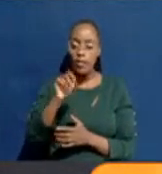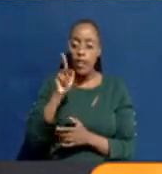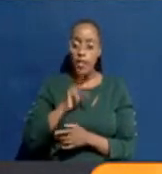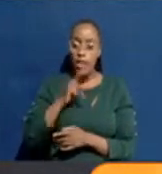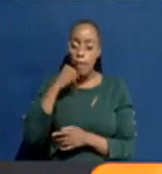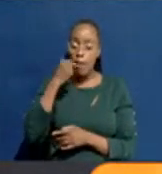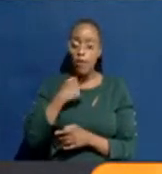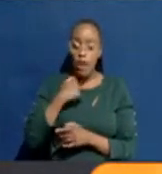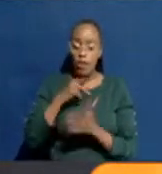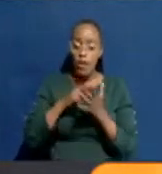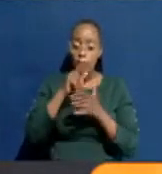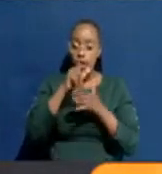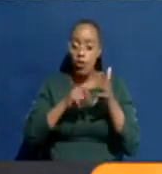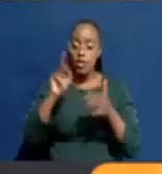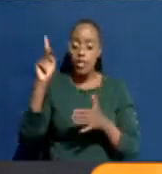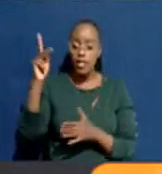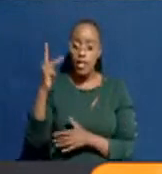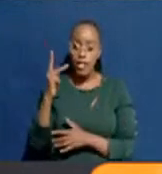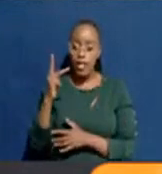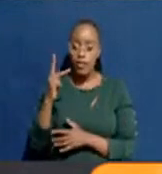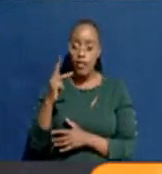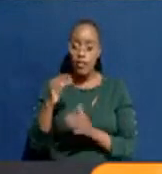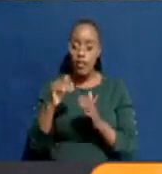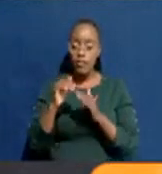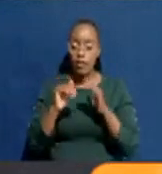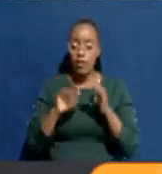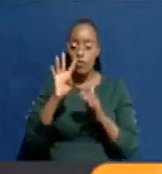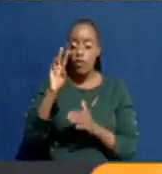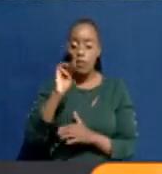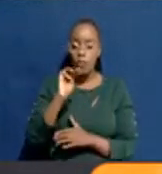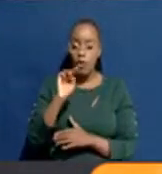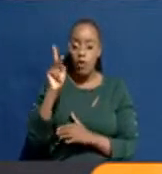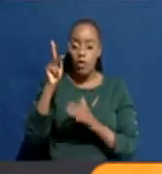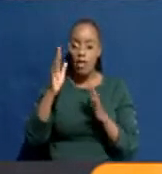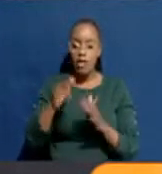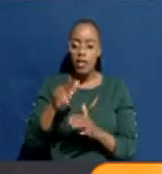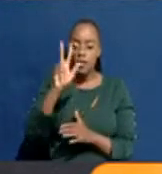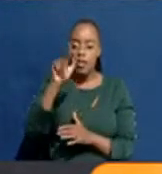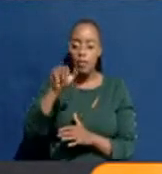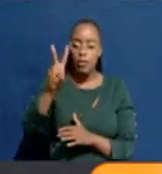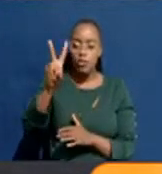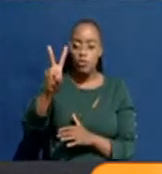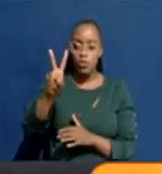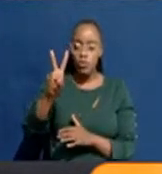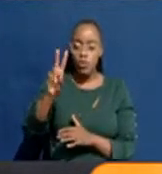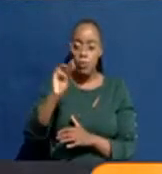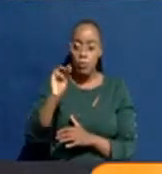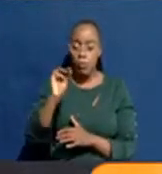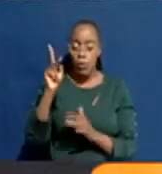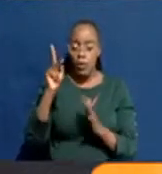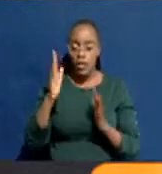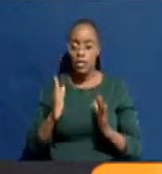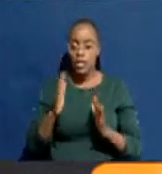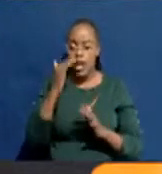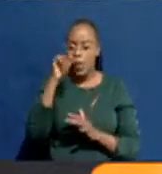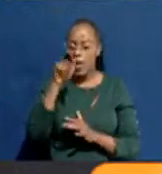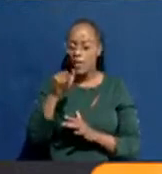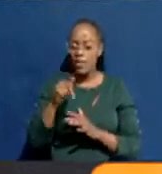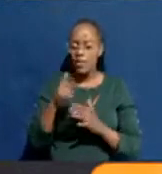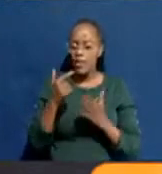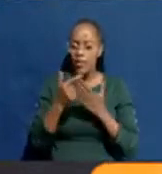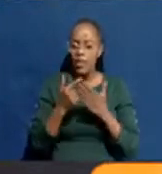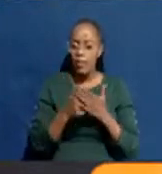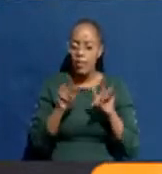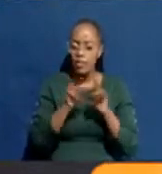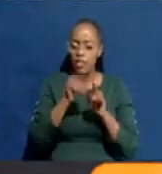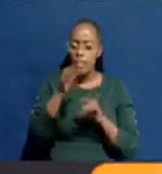people who have payrolls in Kenya are below 4 million Kenyans. 3.2. Exactly. Why is that debate not the